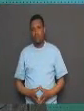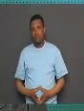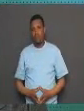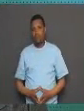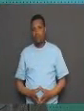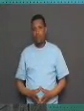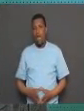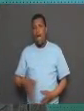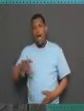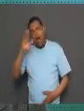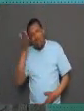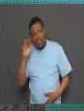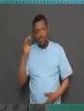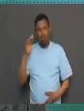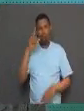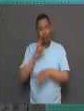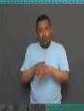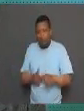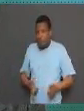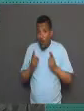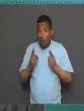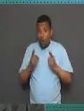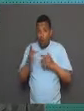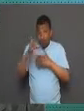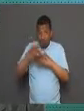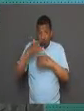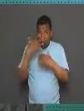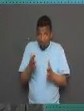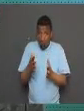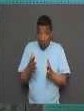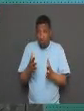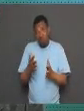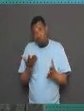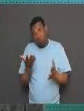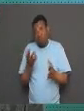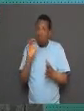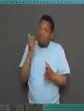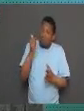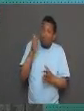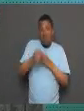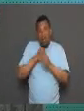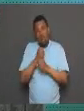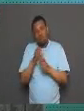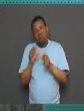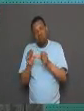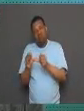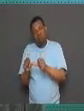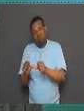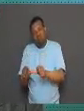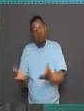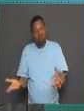The average time of survival after infection is about 10 years.